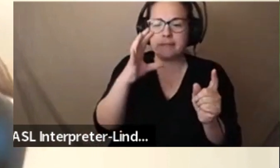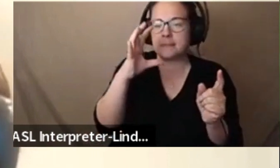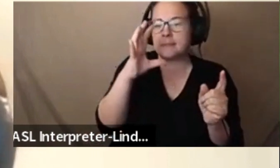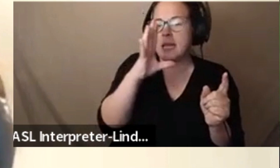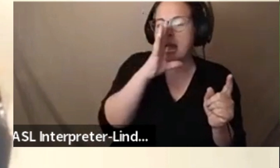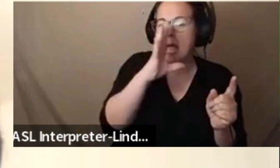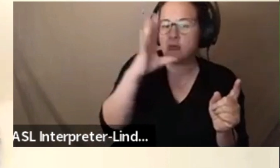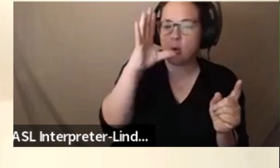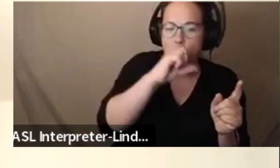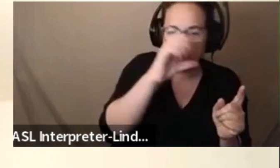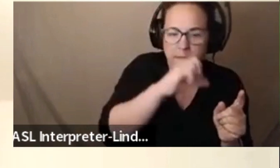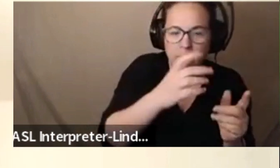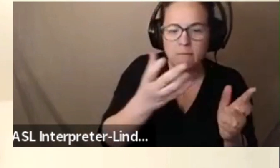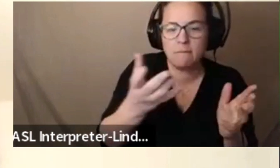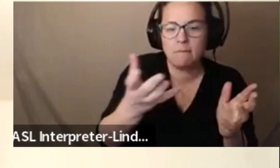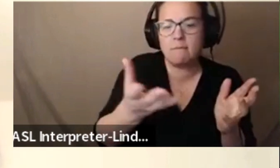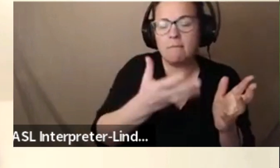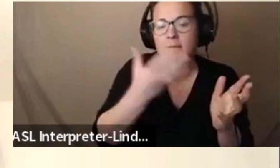heteronormative and the